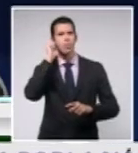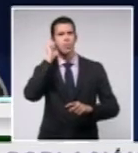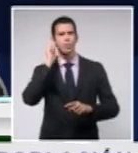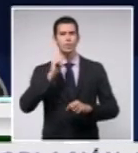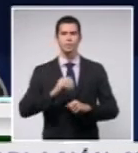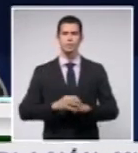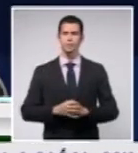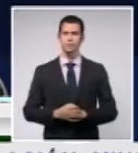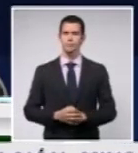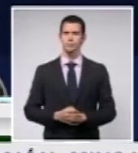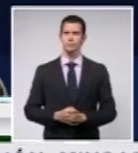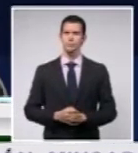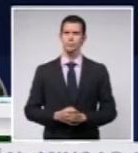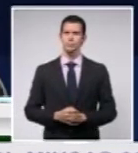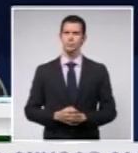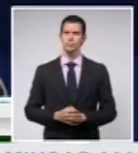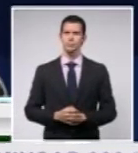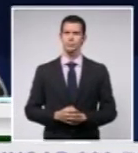Overall,